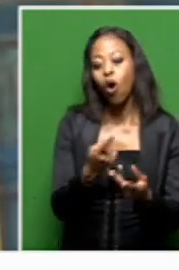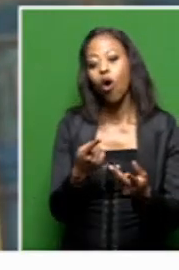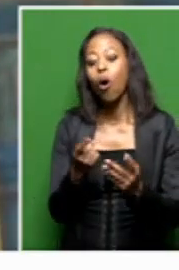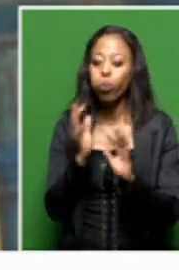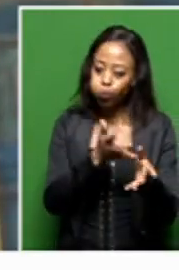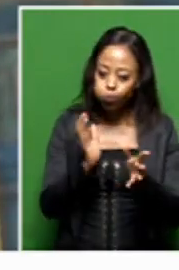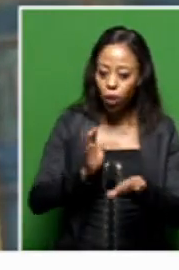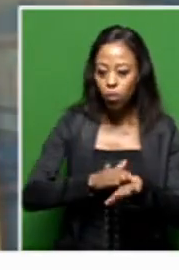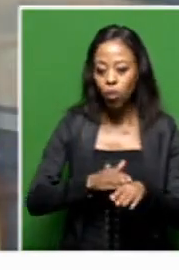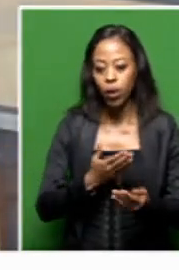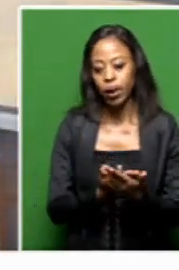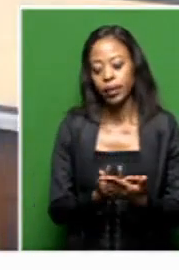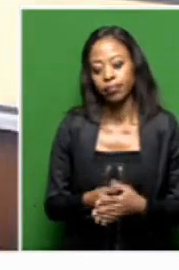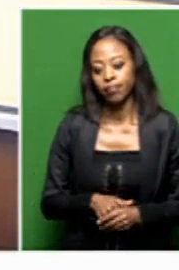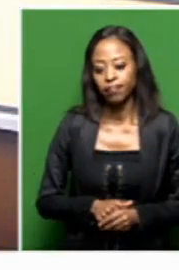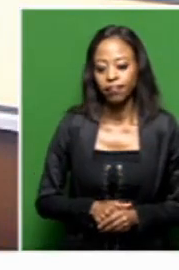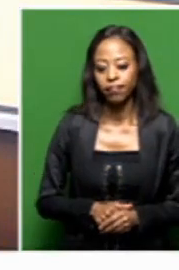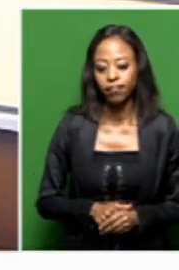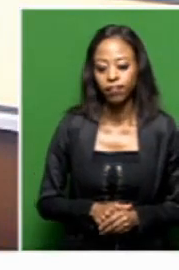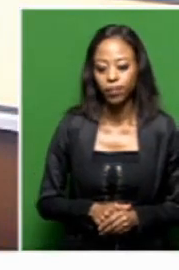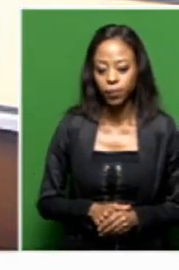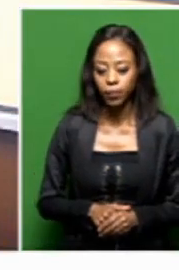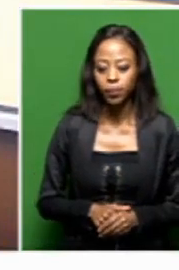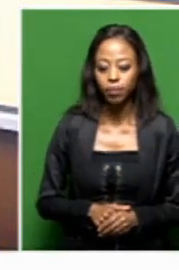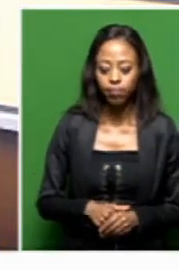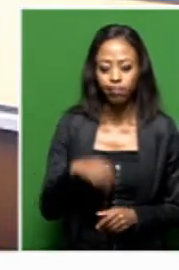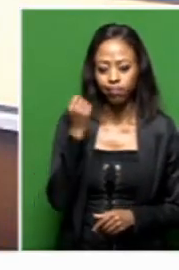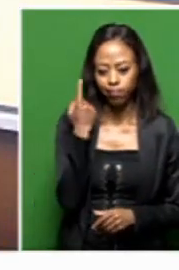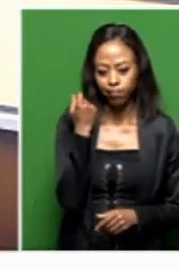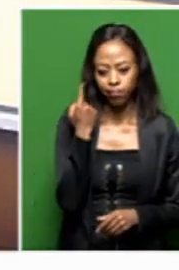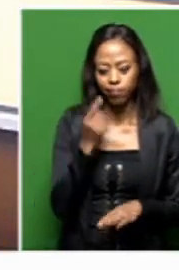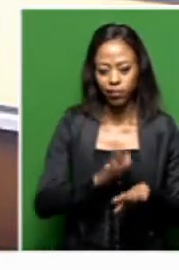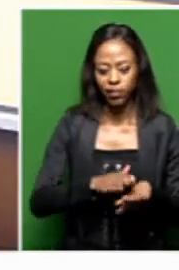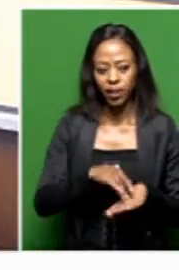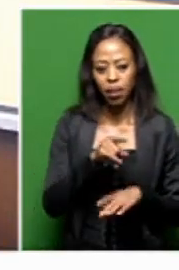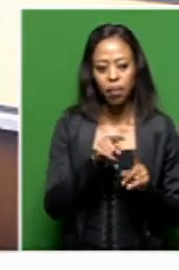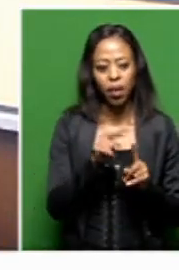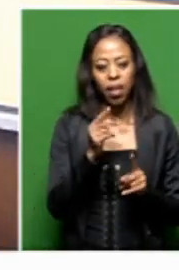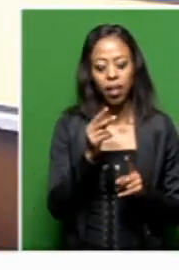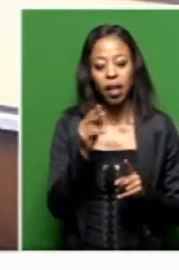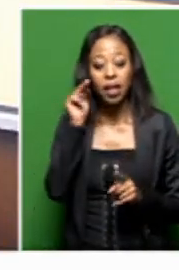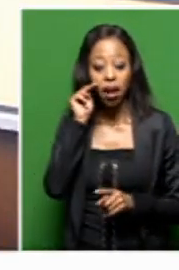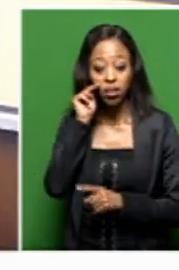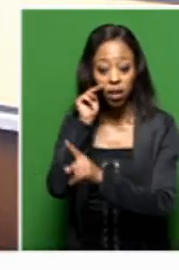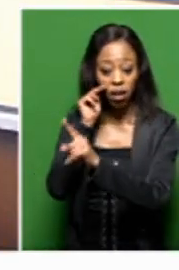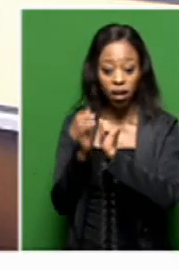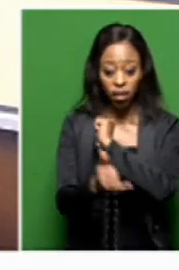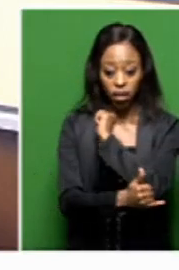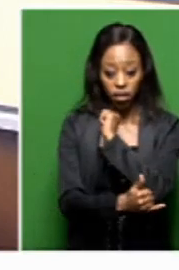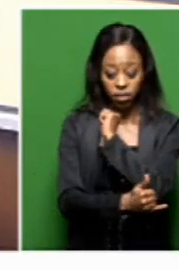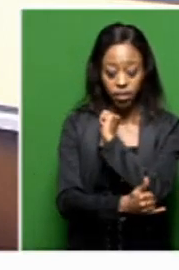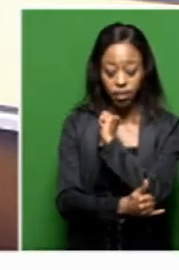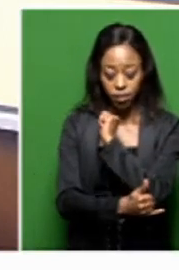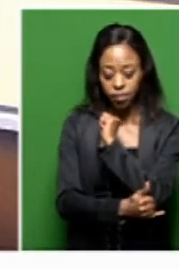vaccination. And yeah, that does seem to make sense. And we saw in Nigeria, for example, Dr.